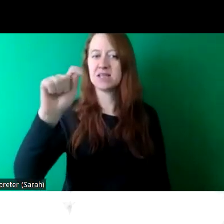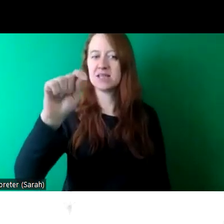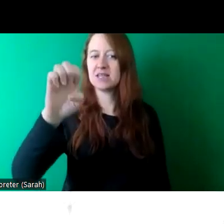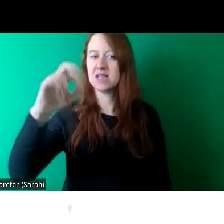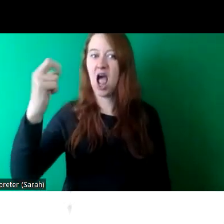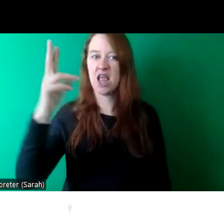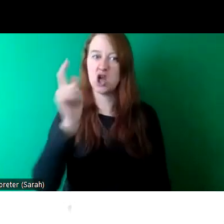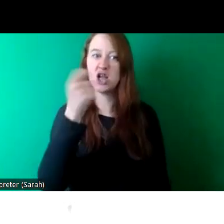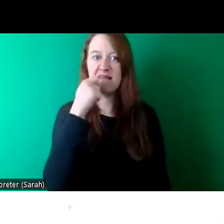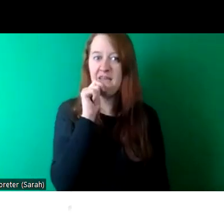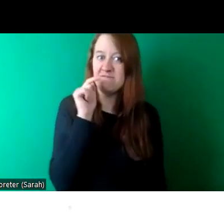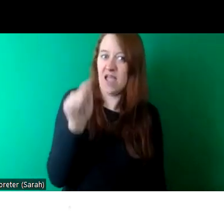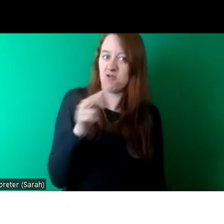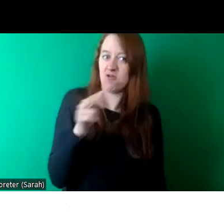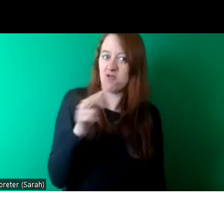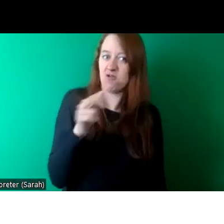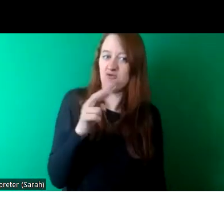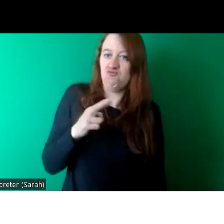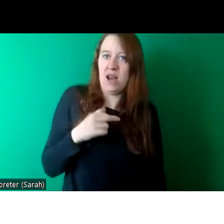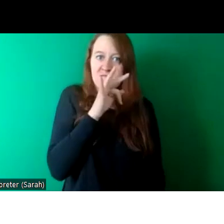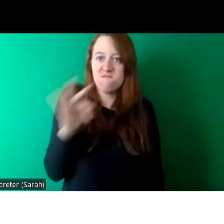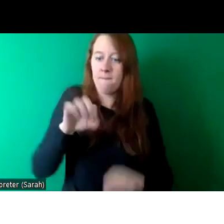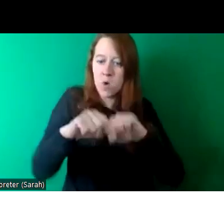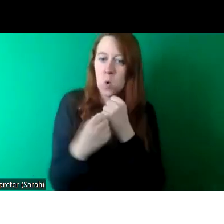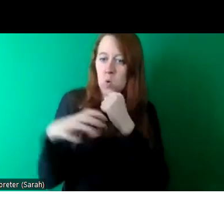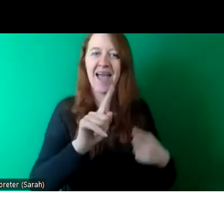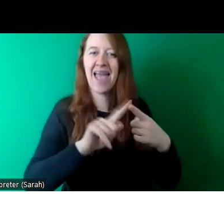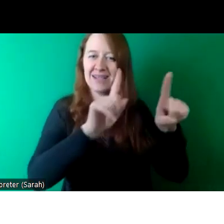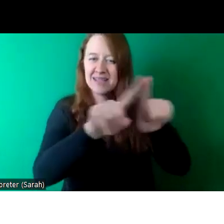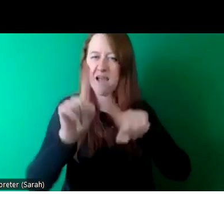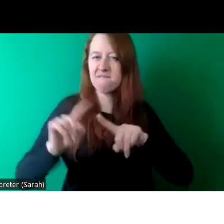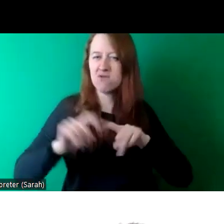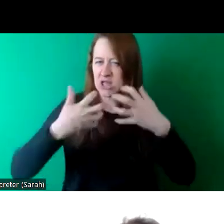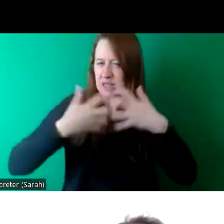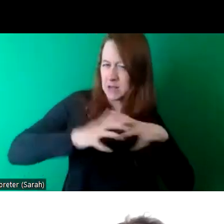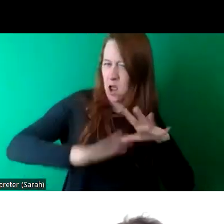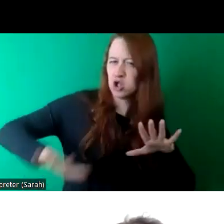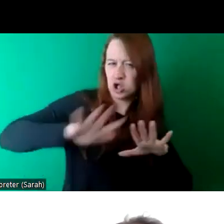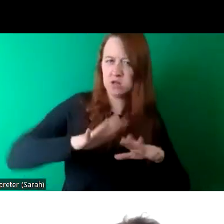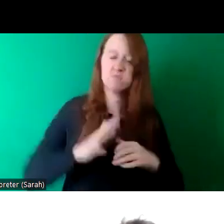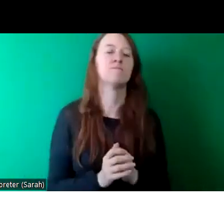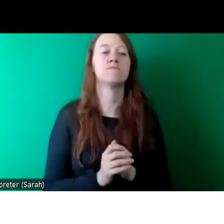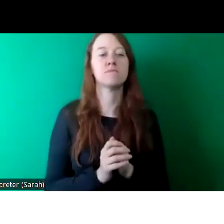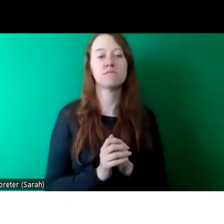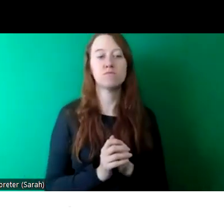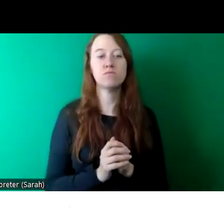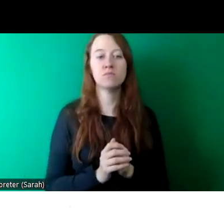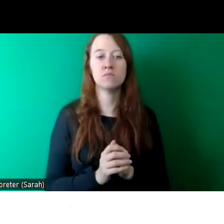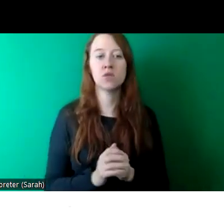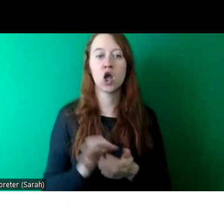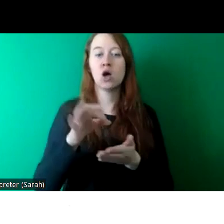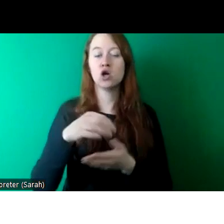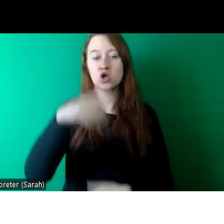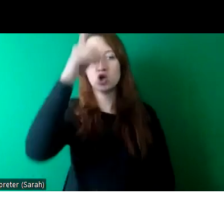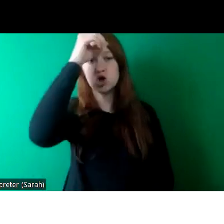social media, artificial intelligence, and other powerful technologies. Adam Tooze, the German historian, has kind of captured